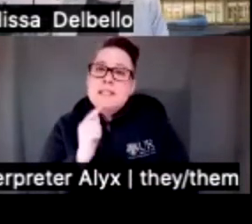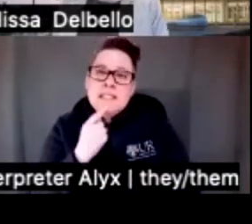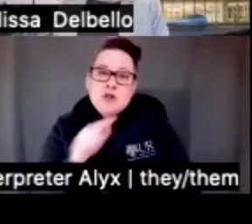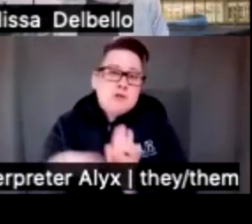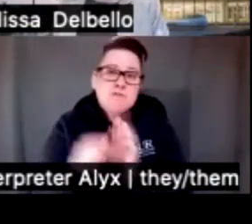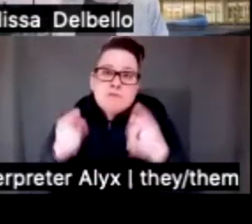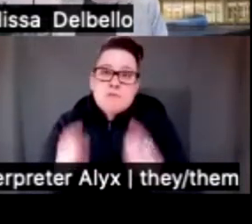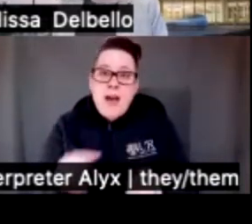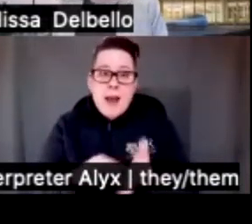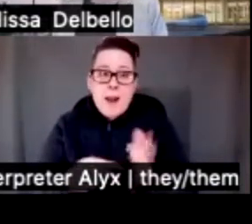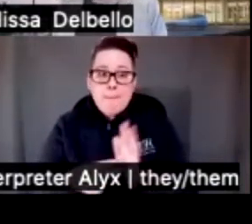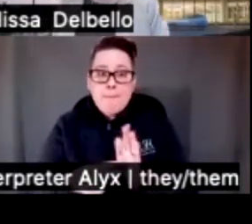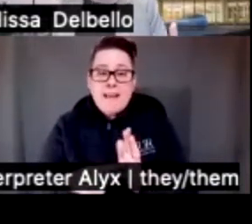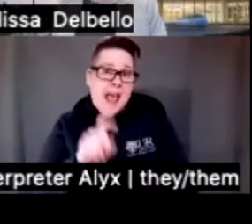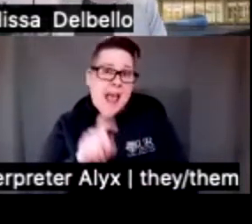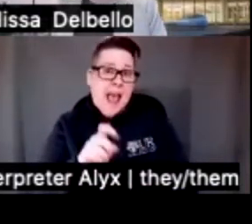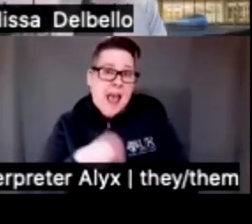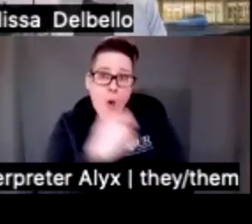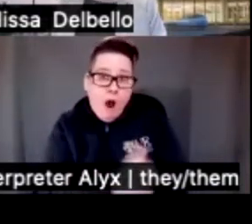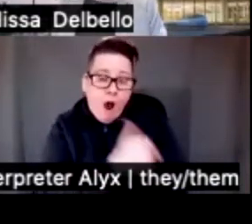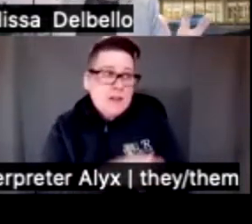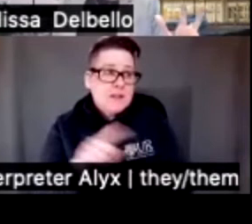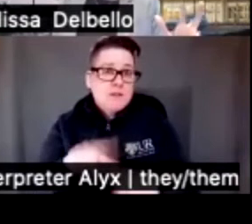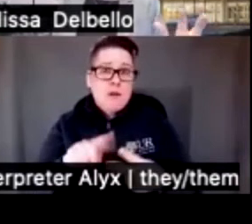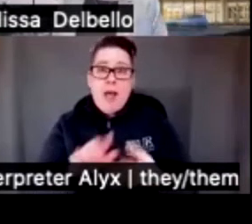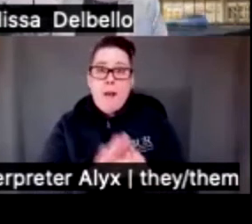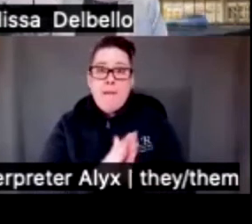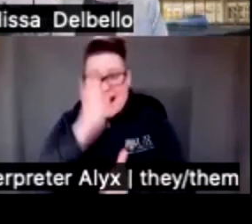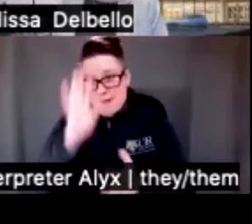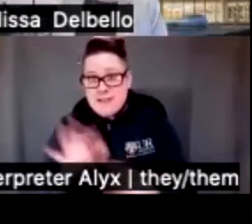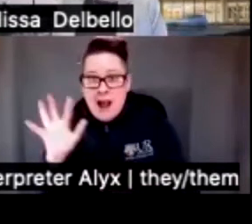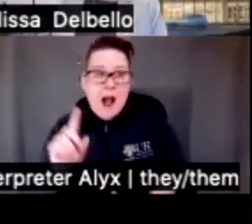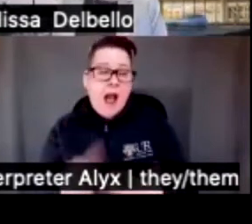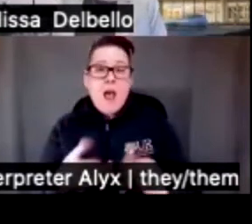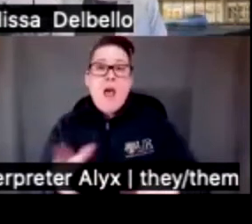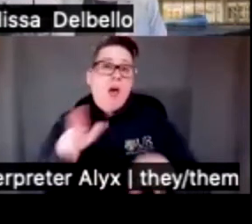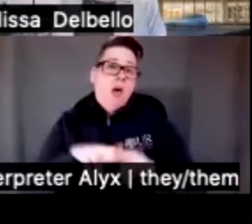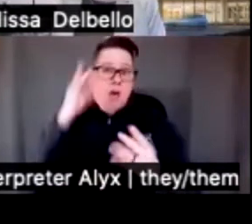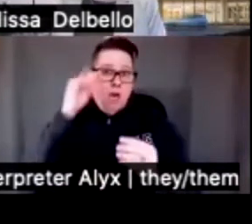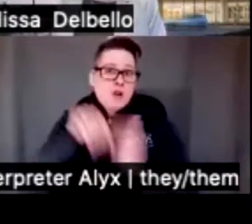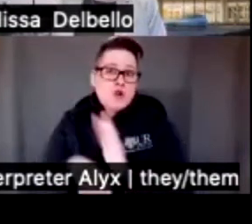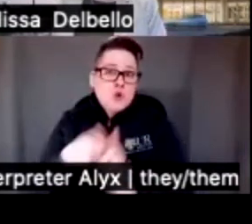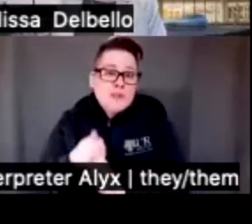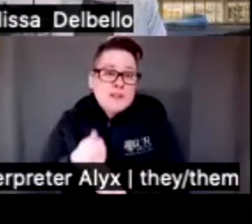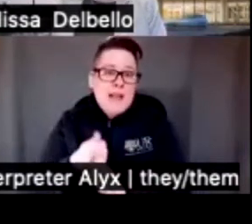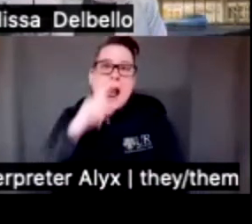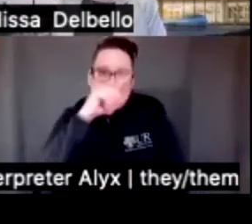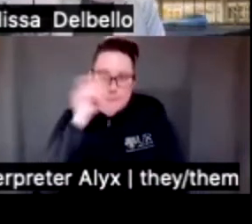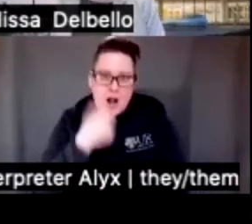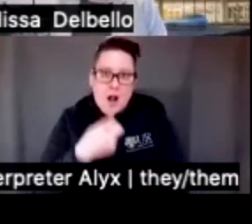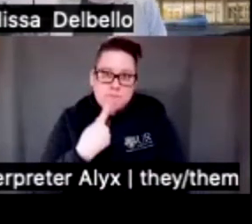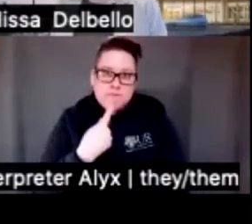event meaning were hospitalized, were psychotic, were suicidal as a result of